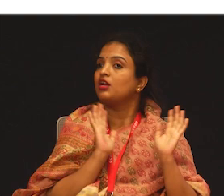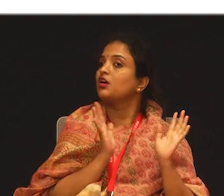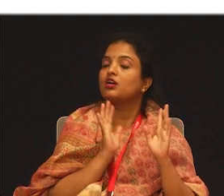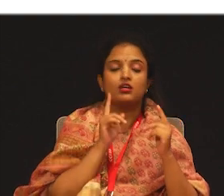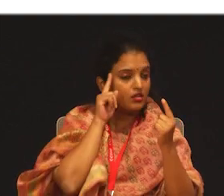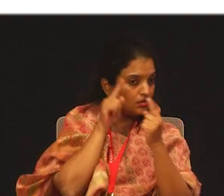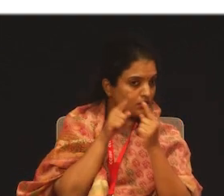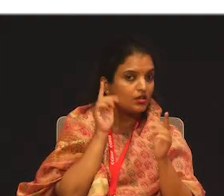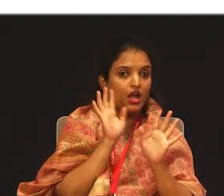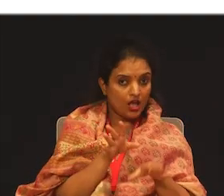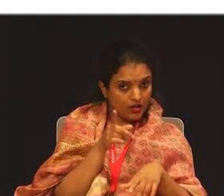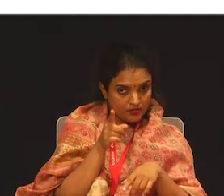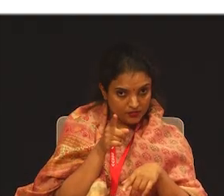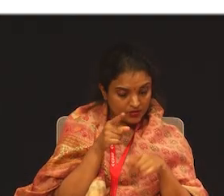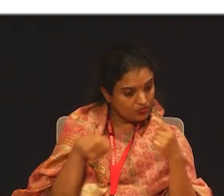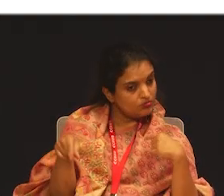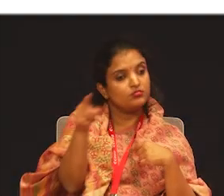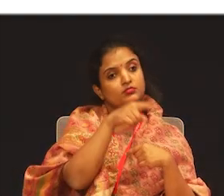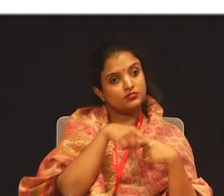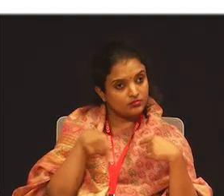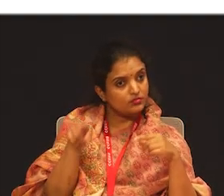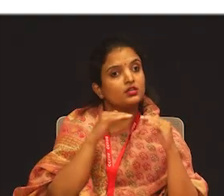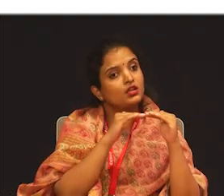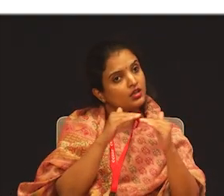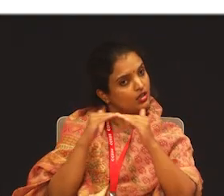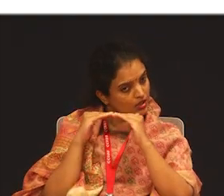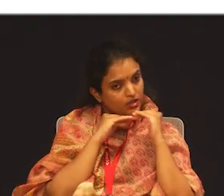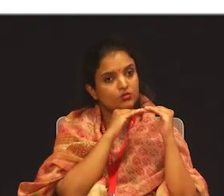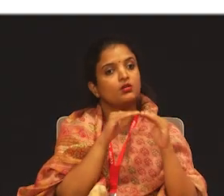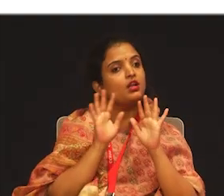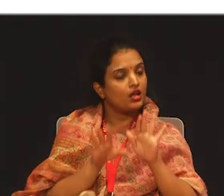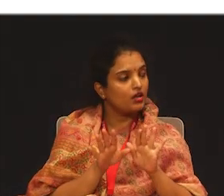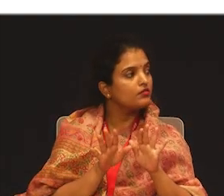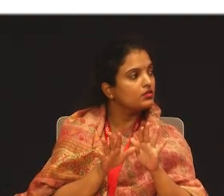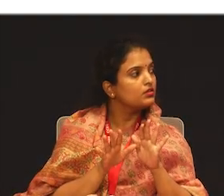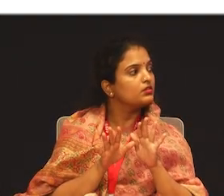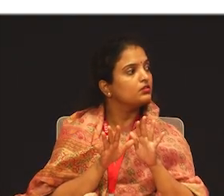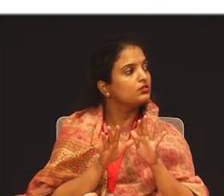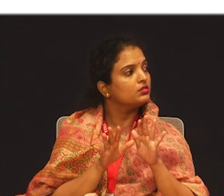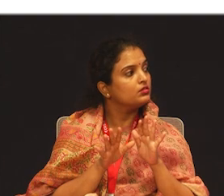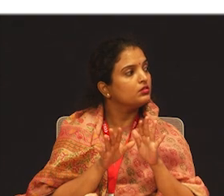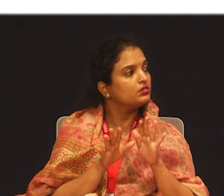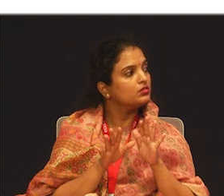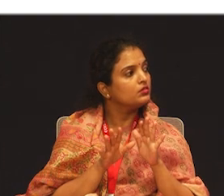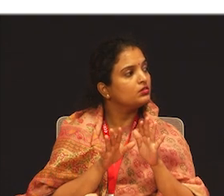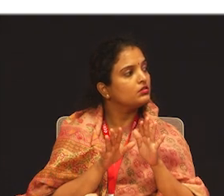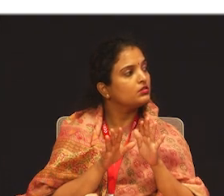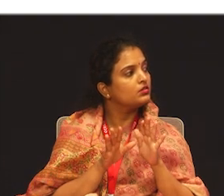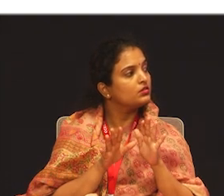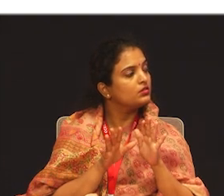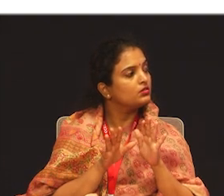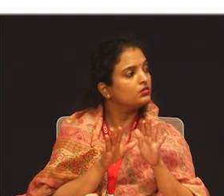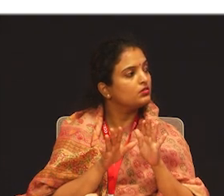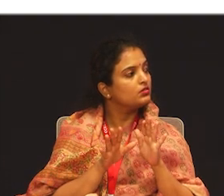What we are doing? We are treating everybody equal. Now, when we treat,